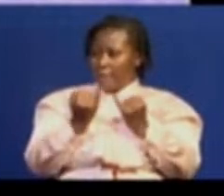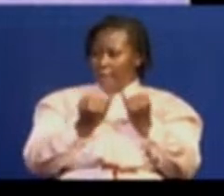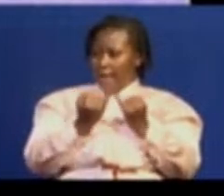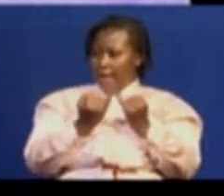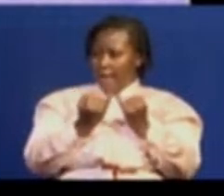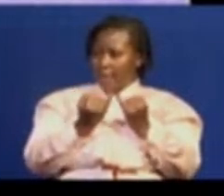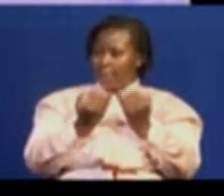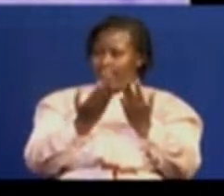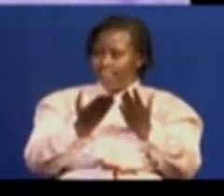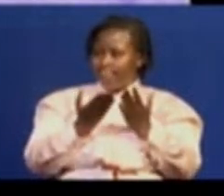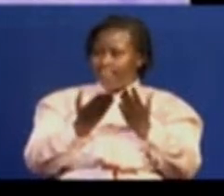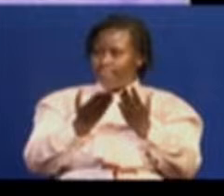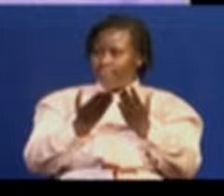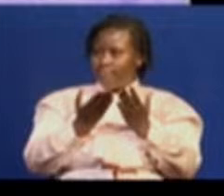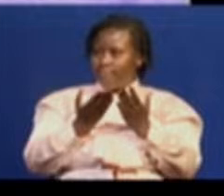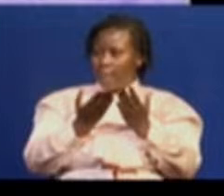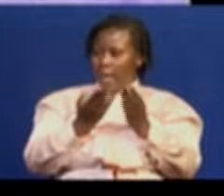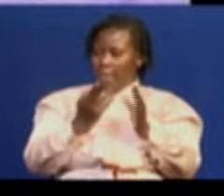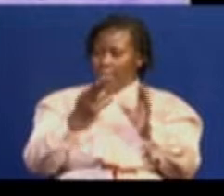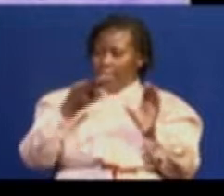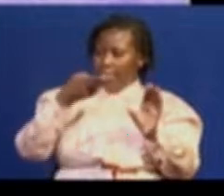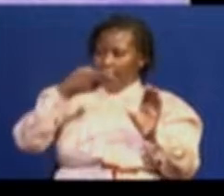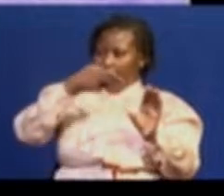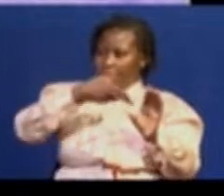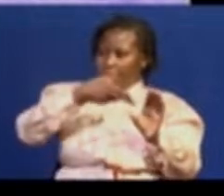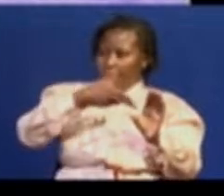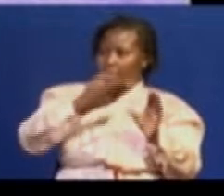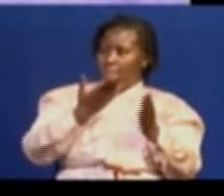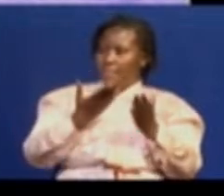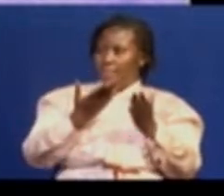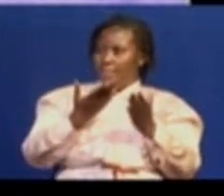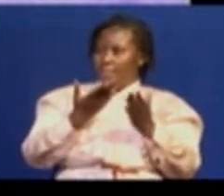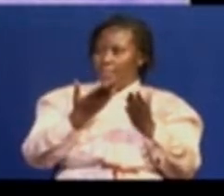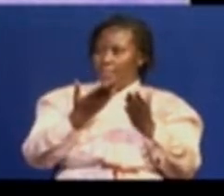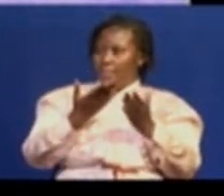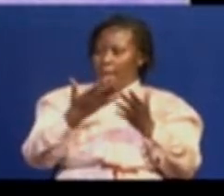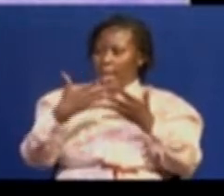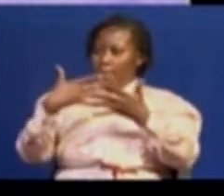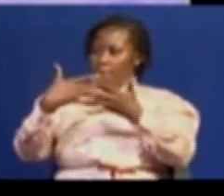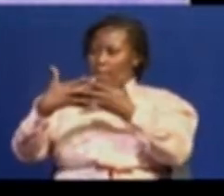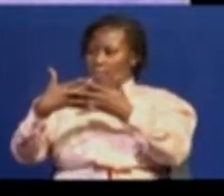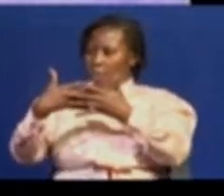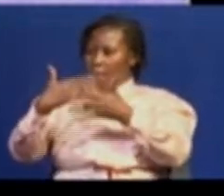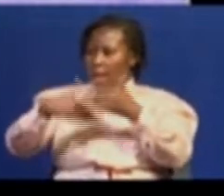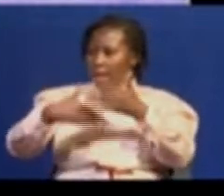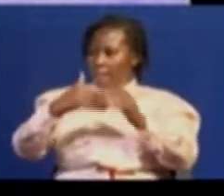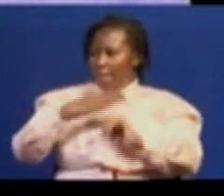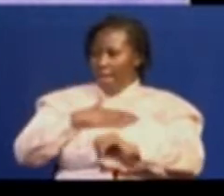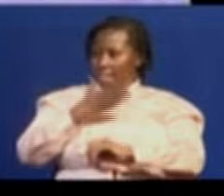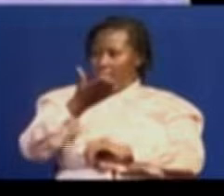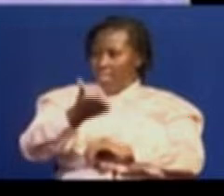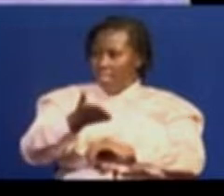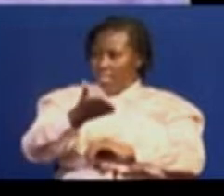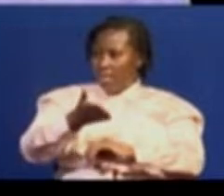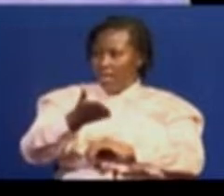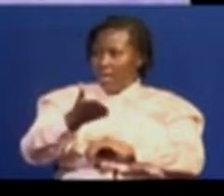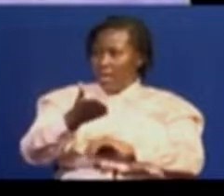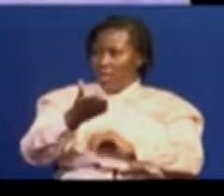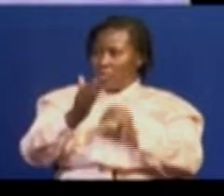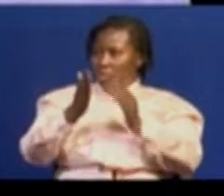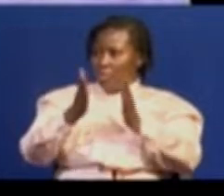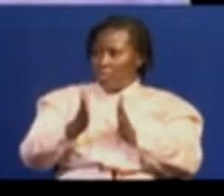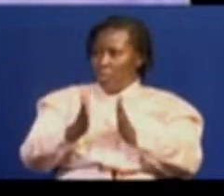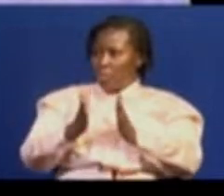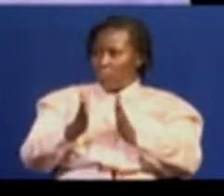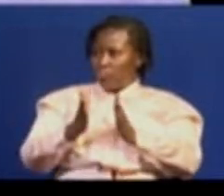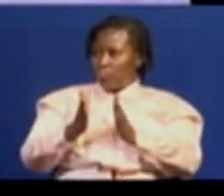has just come and poured some petrol across the fence from the neighbor, and then